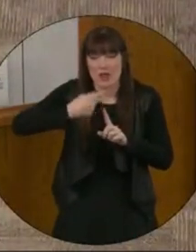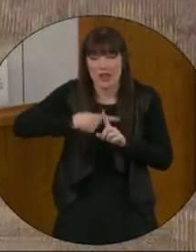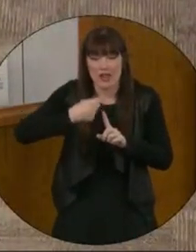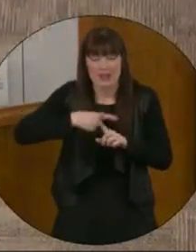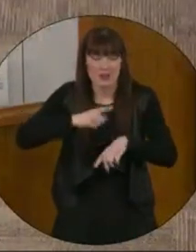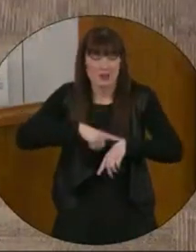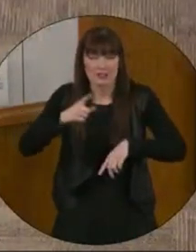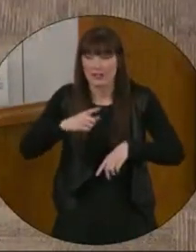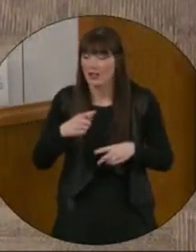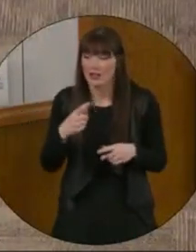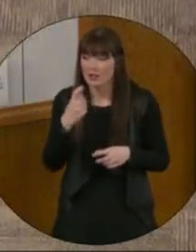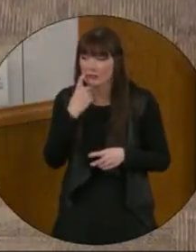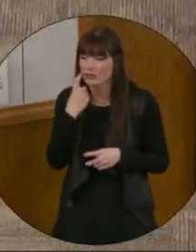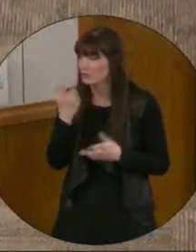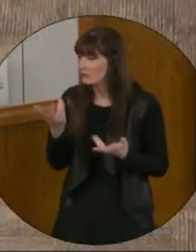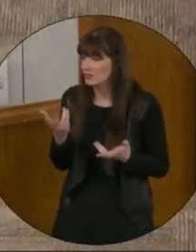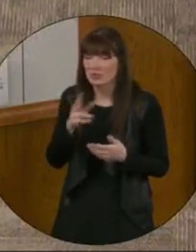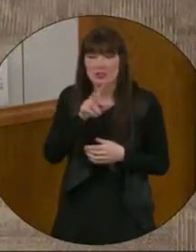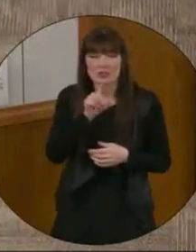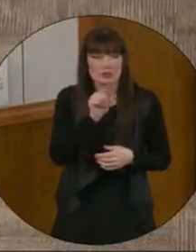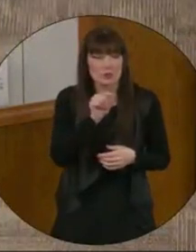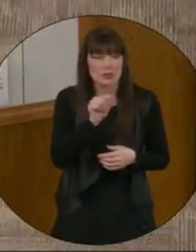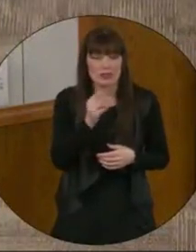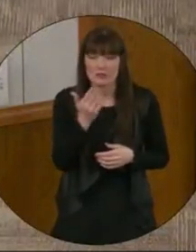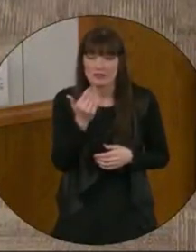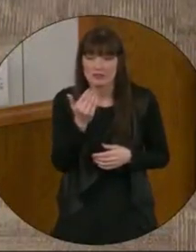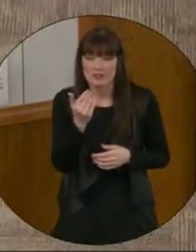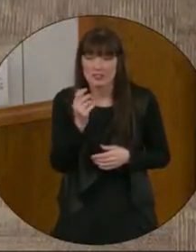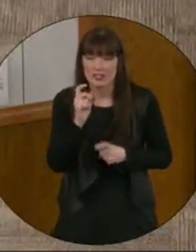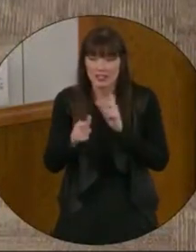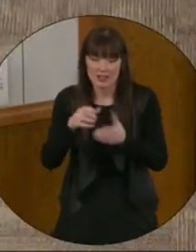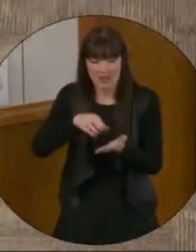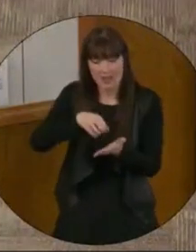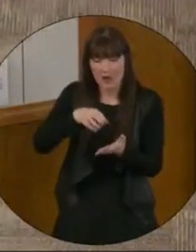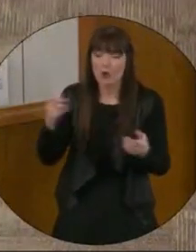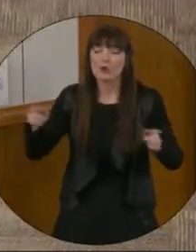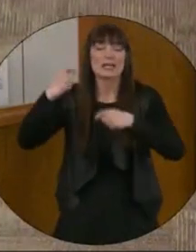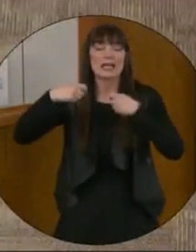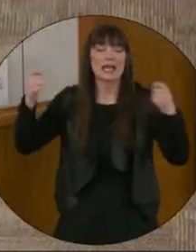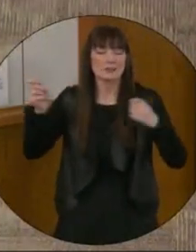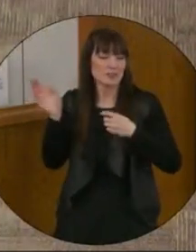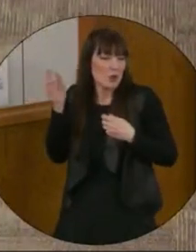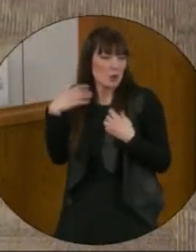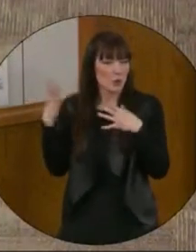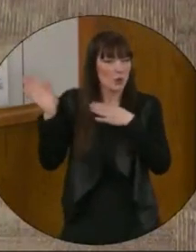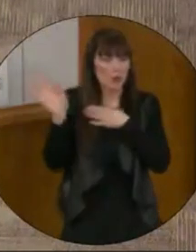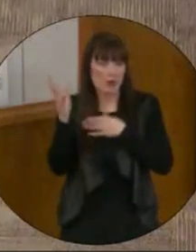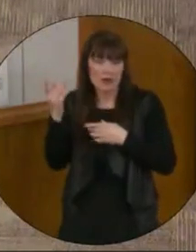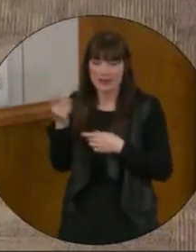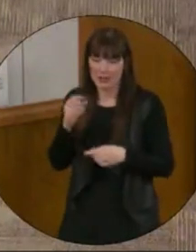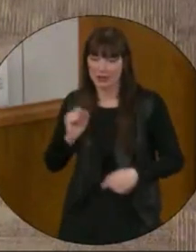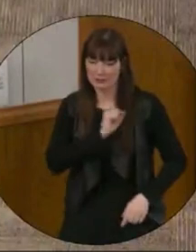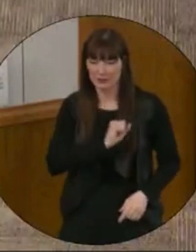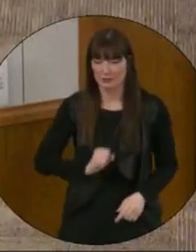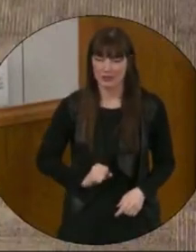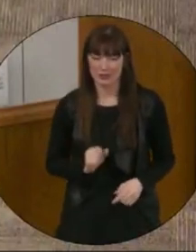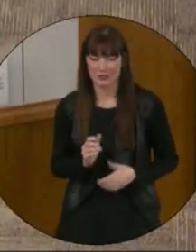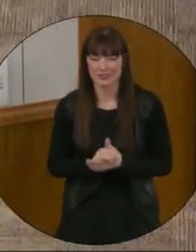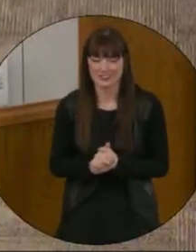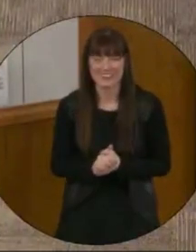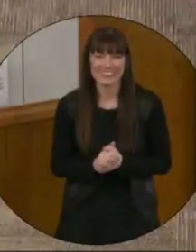here in 2015, they gave us all capes and they called us superheroes. We were encouraged to wear it around the onboarding at South